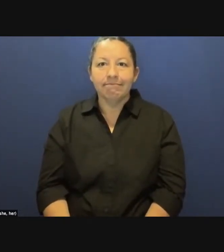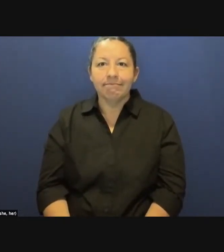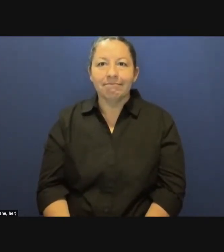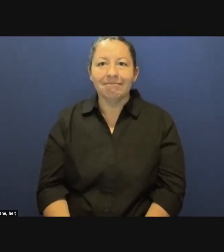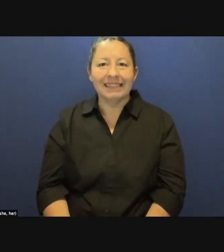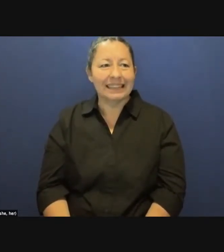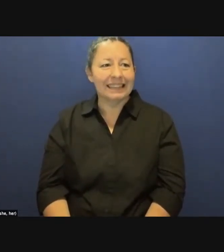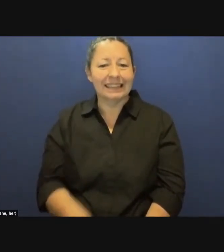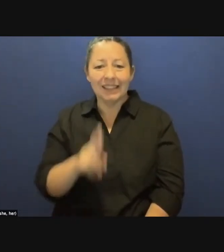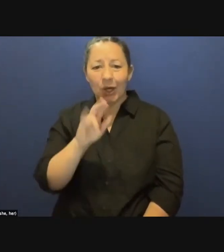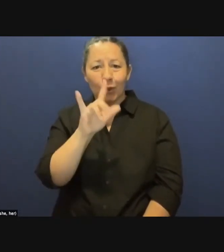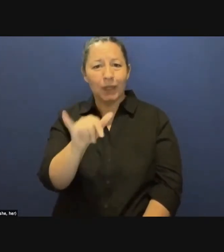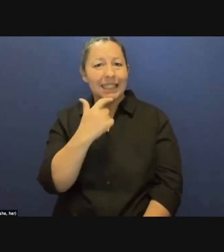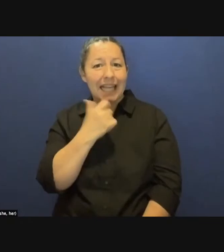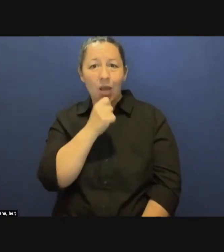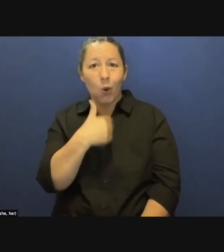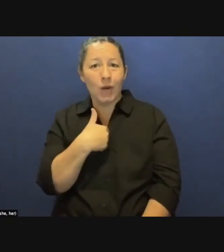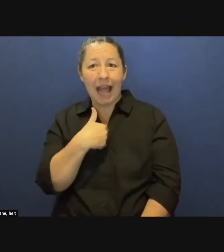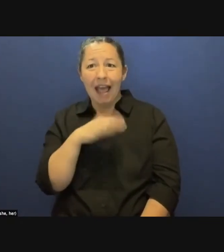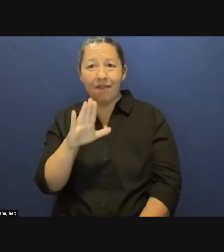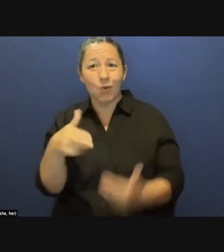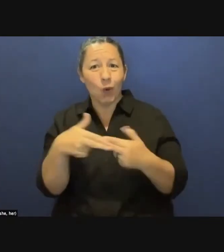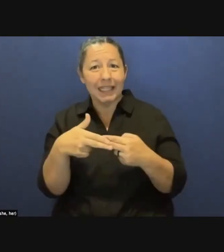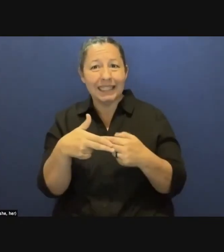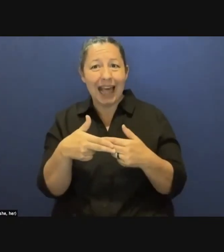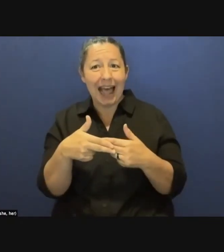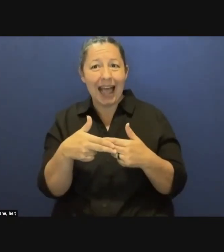Unfortunately, I do not have your slides right now.